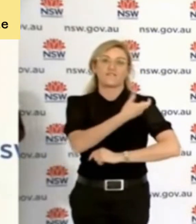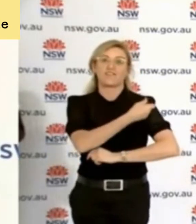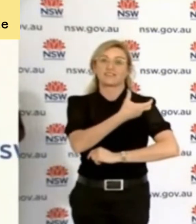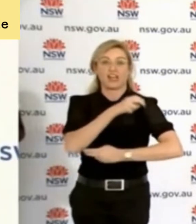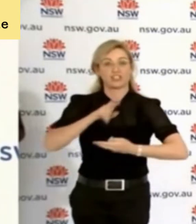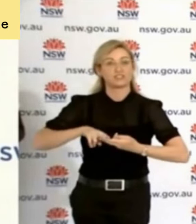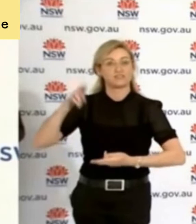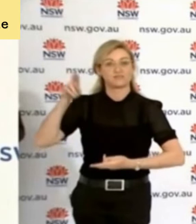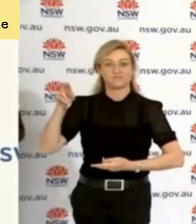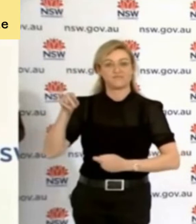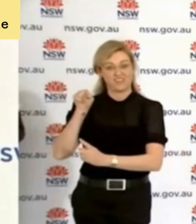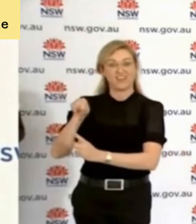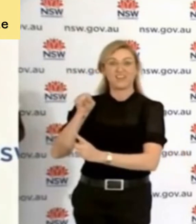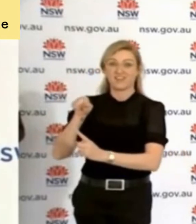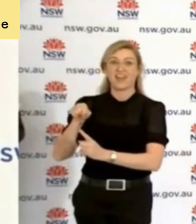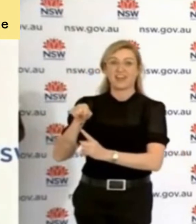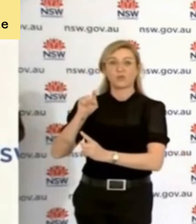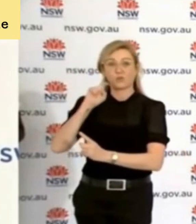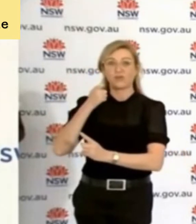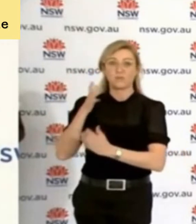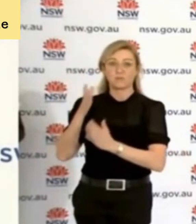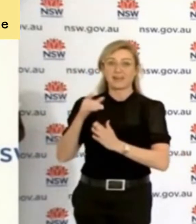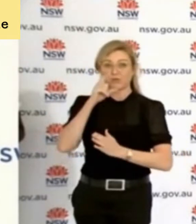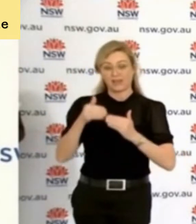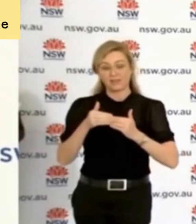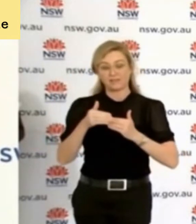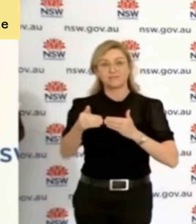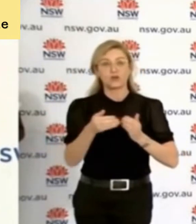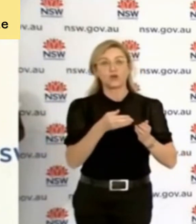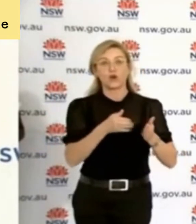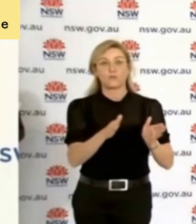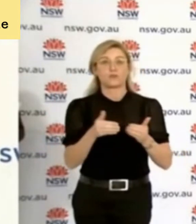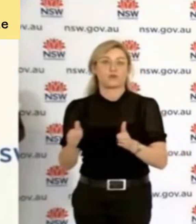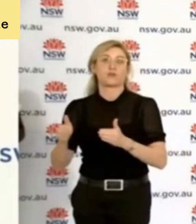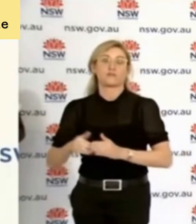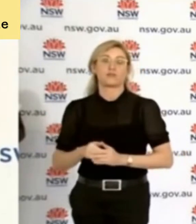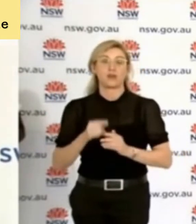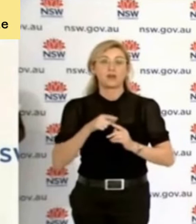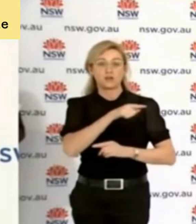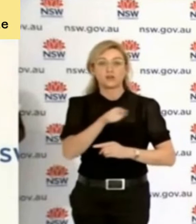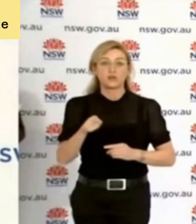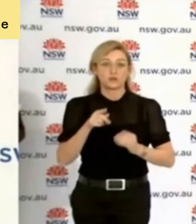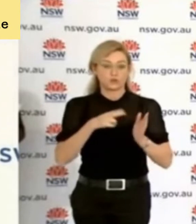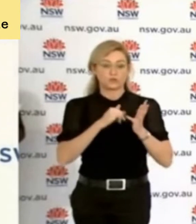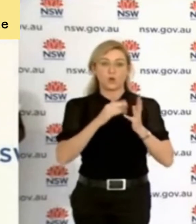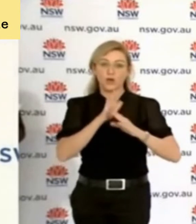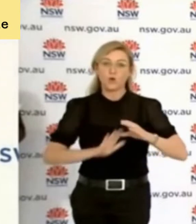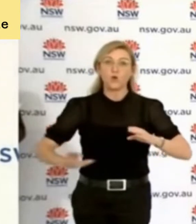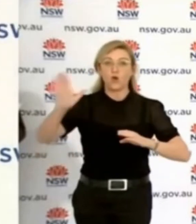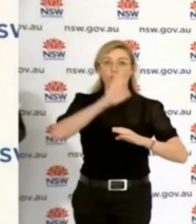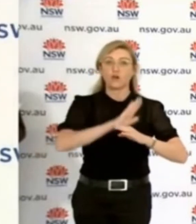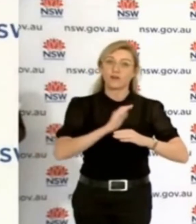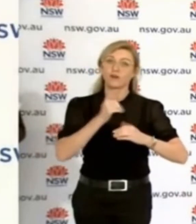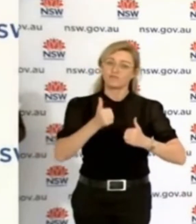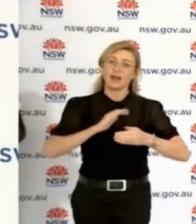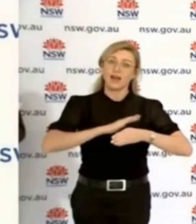to. That is our key to our future prosperity, and the effort that people right across New South Wales have made has ensured that we've been